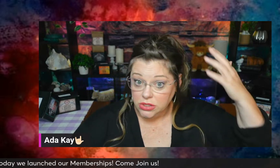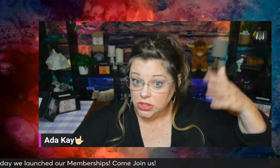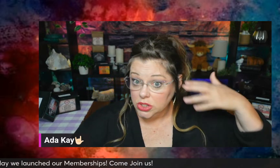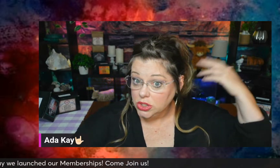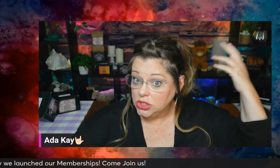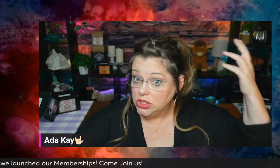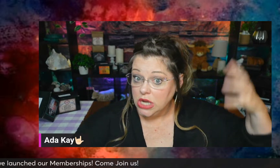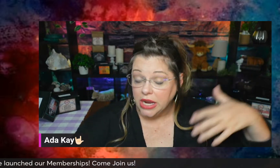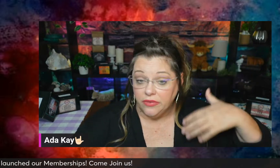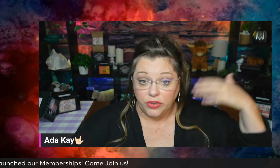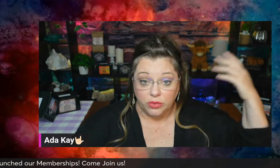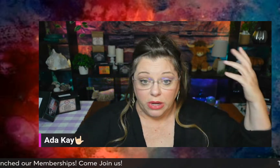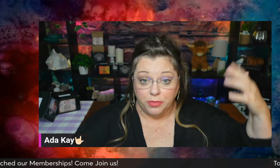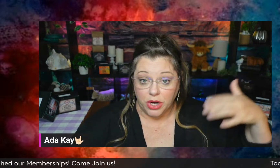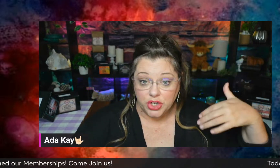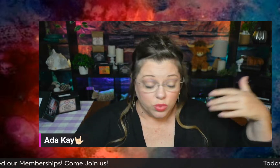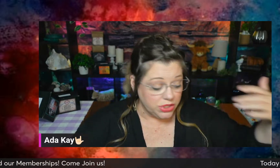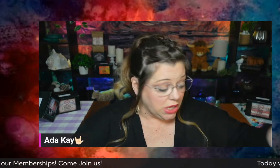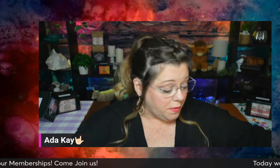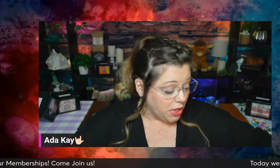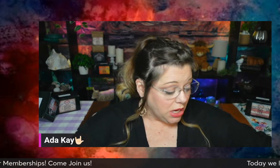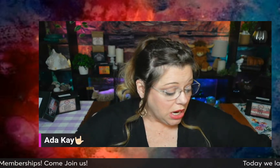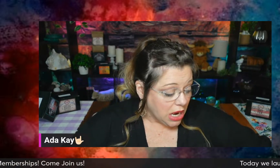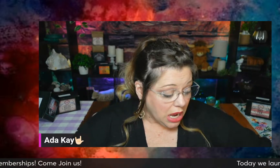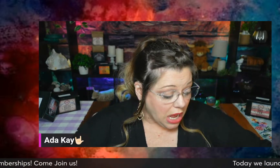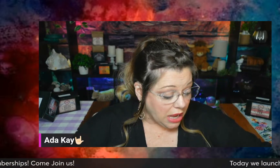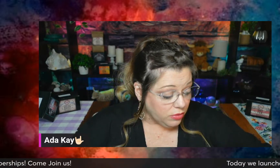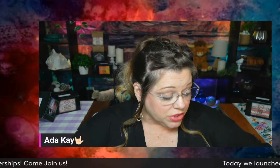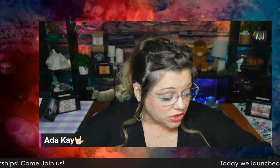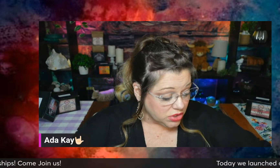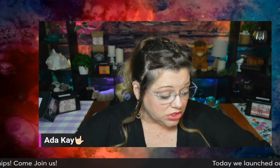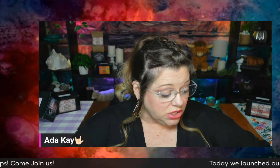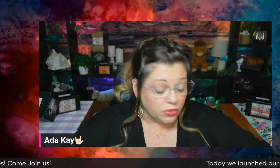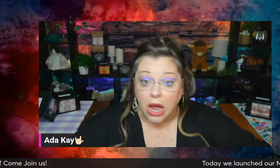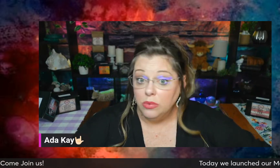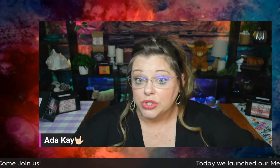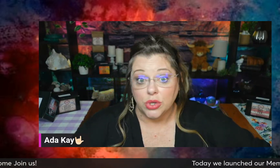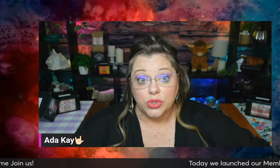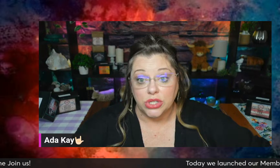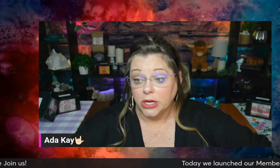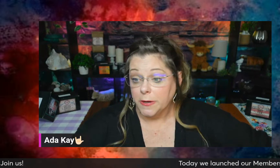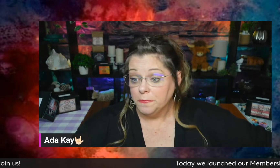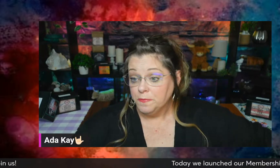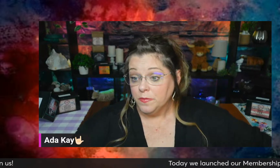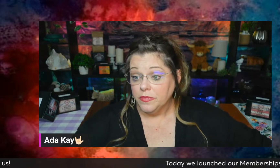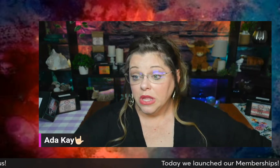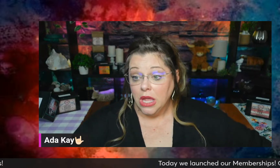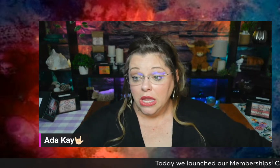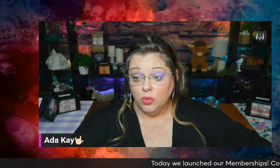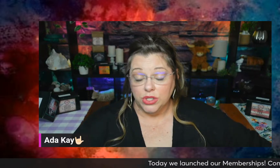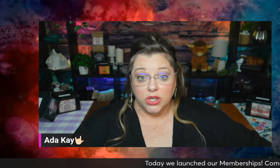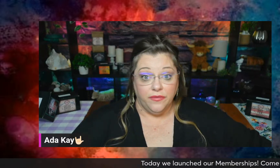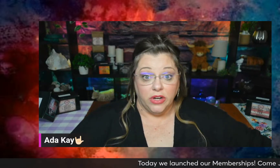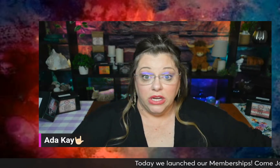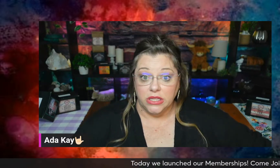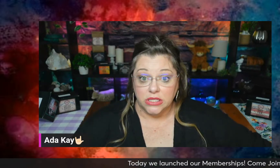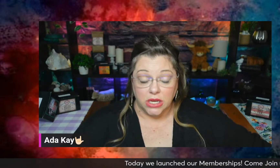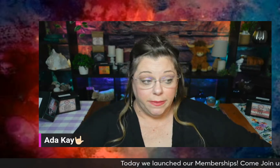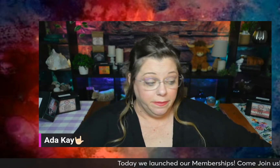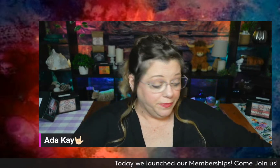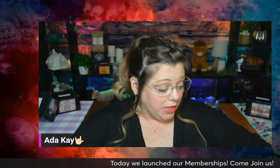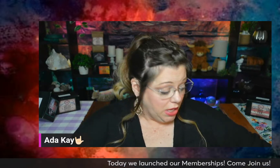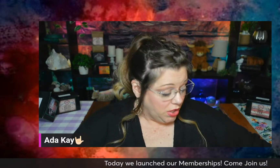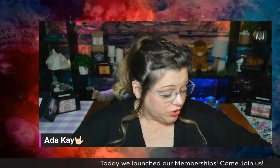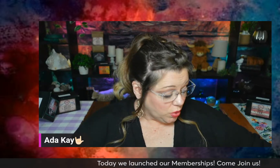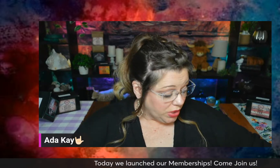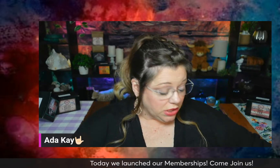head, I could feel my pressure was up. I was so sick. It was not funny at the